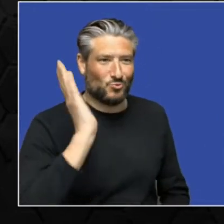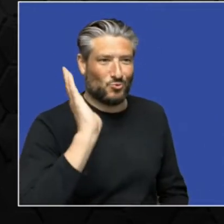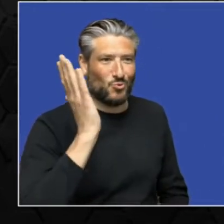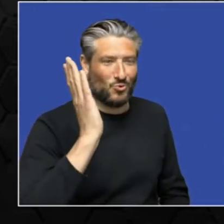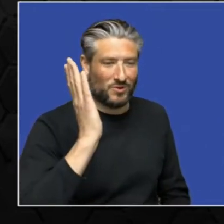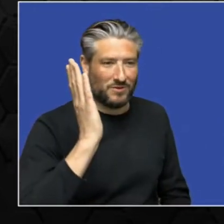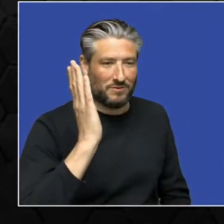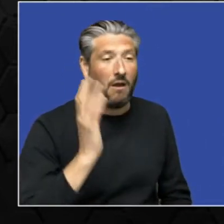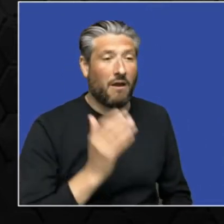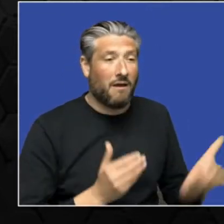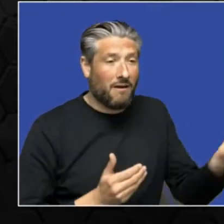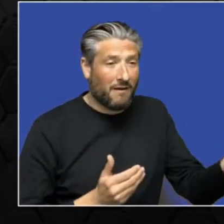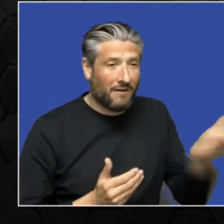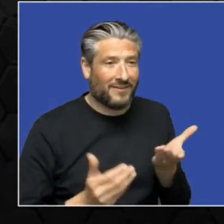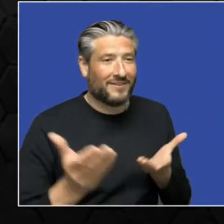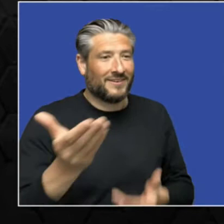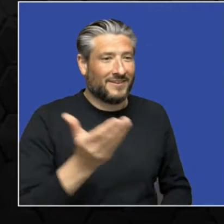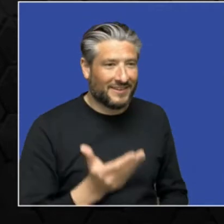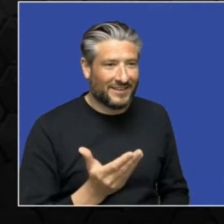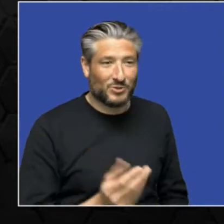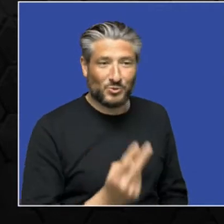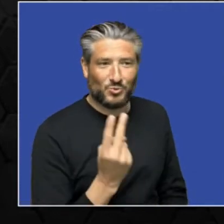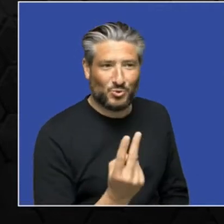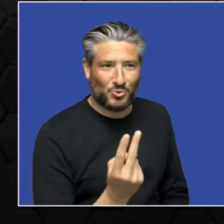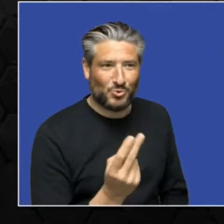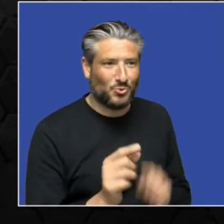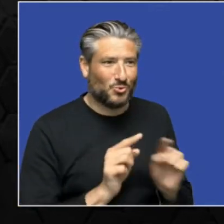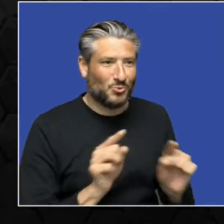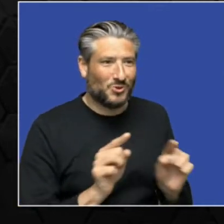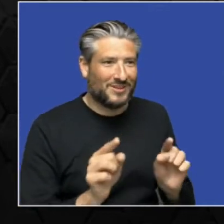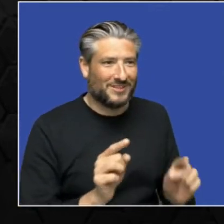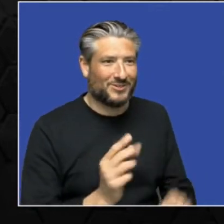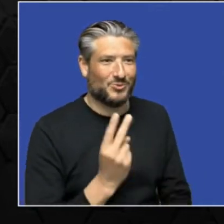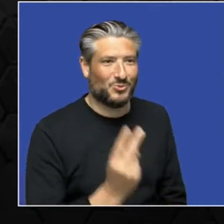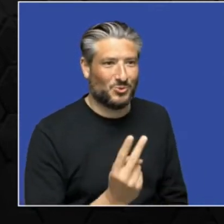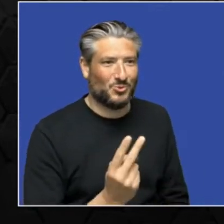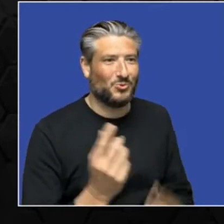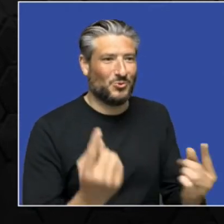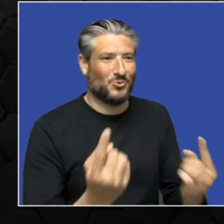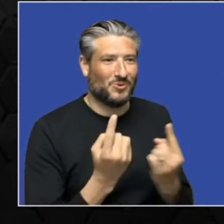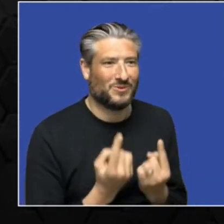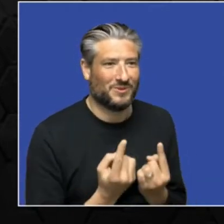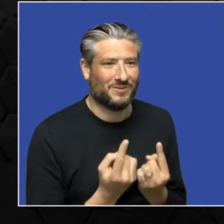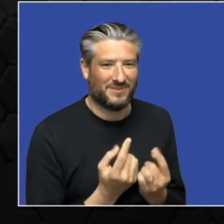I think is the most coolest thing in the entire world. Quickly, let me go.